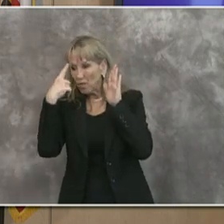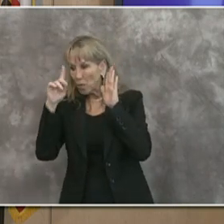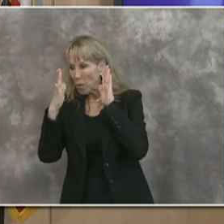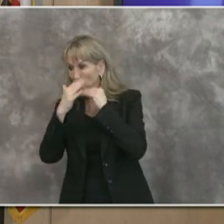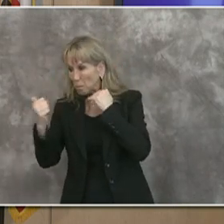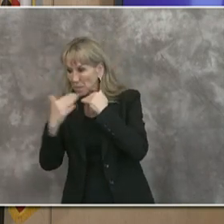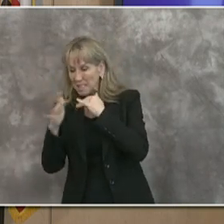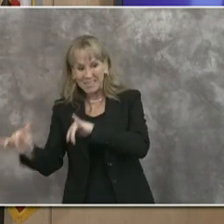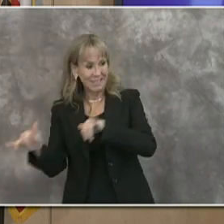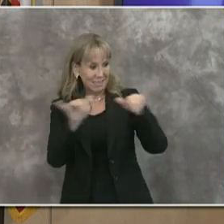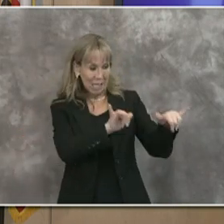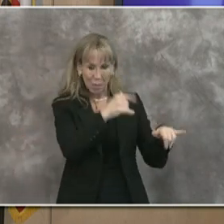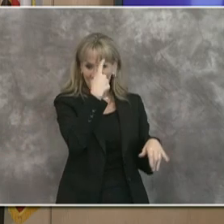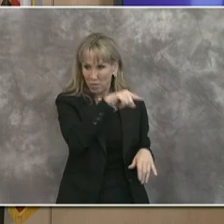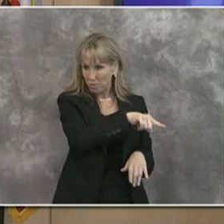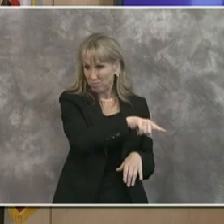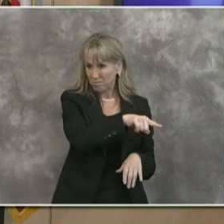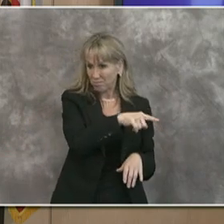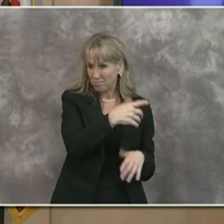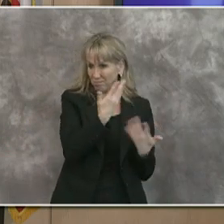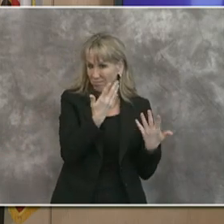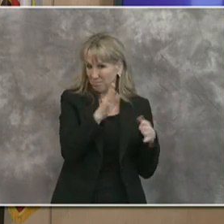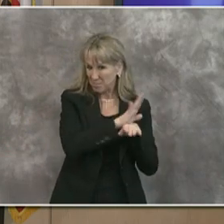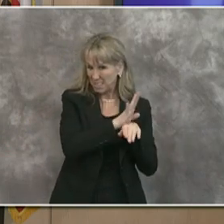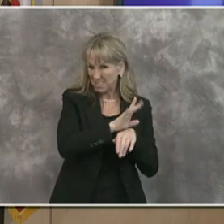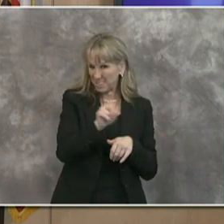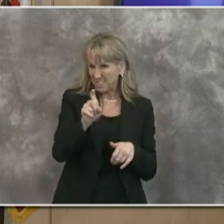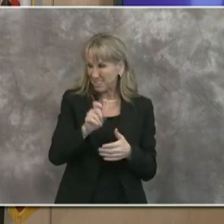like? Okay.